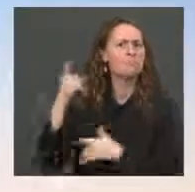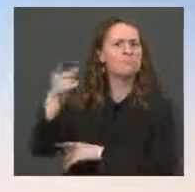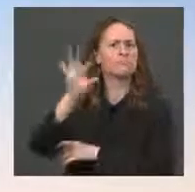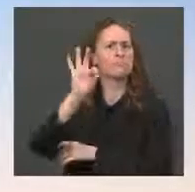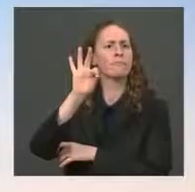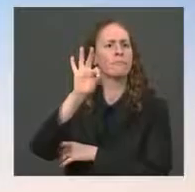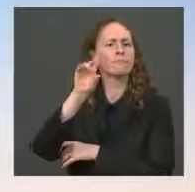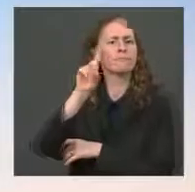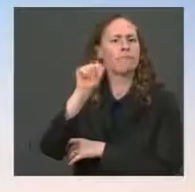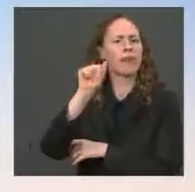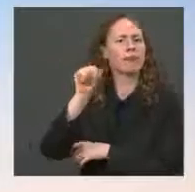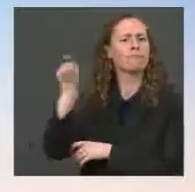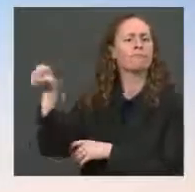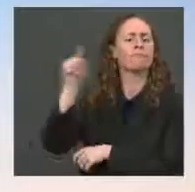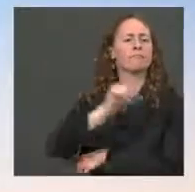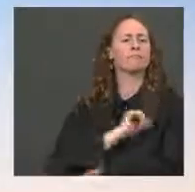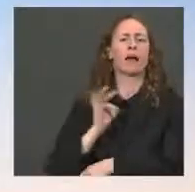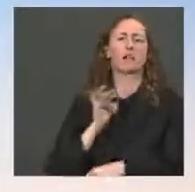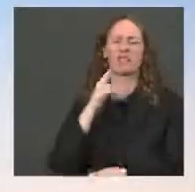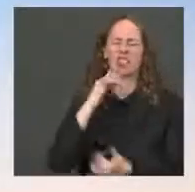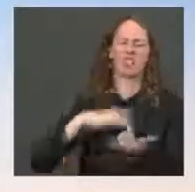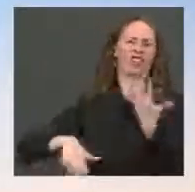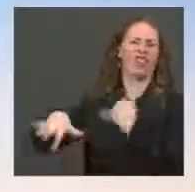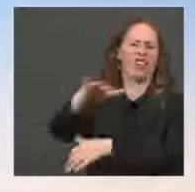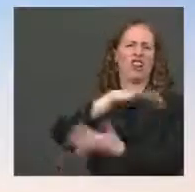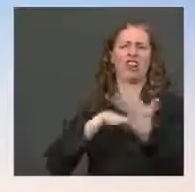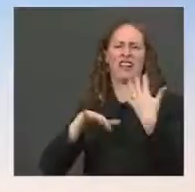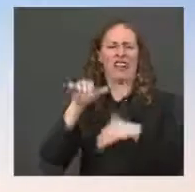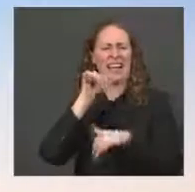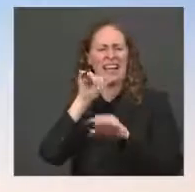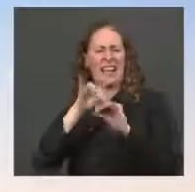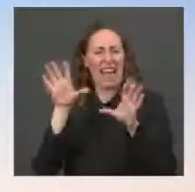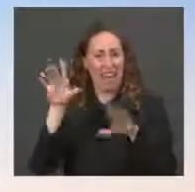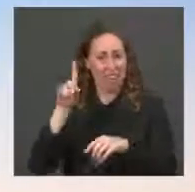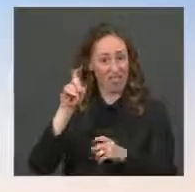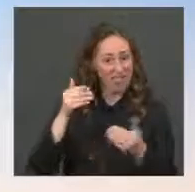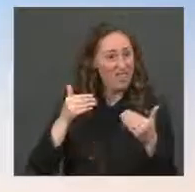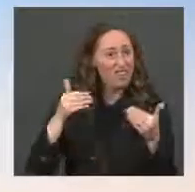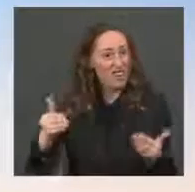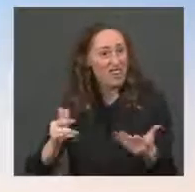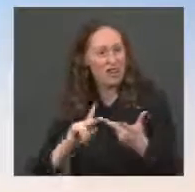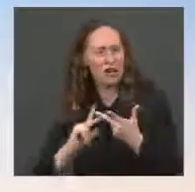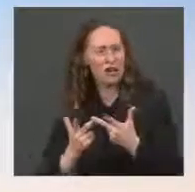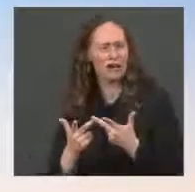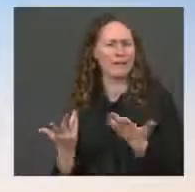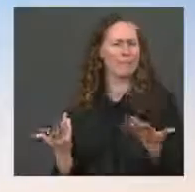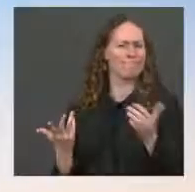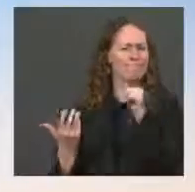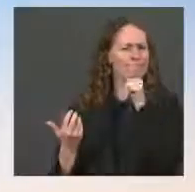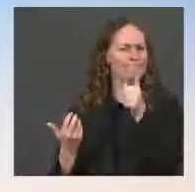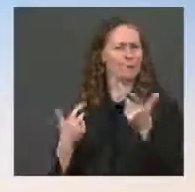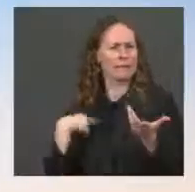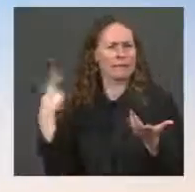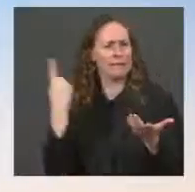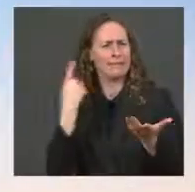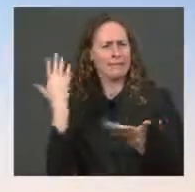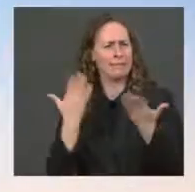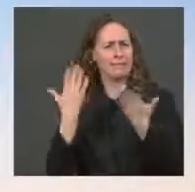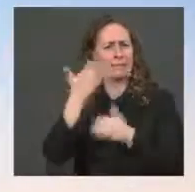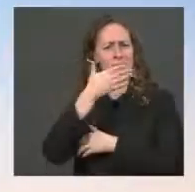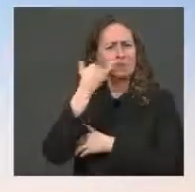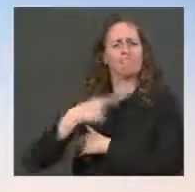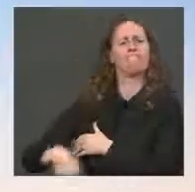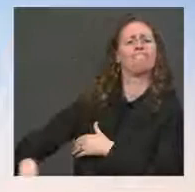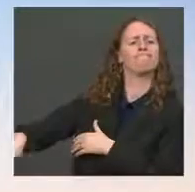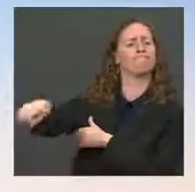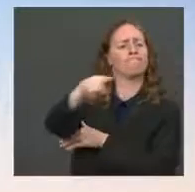not clear at this point whether booster shots are useful for the general public. You have a